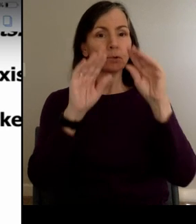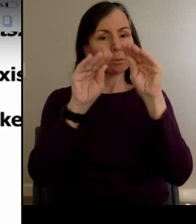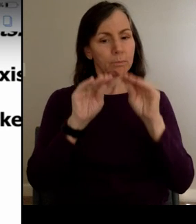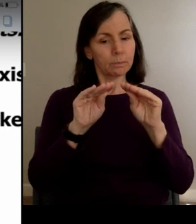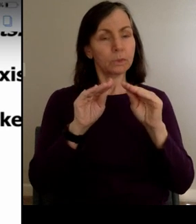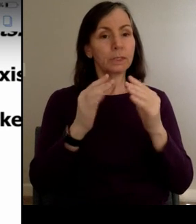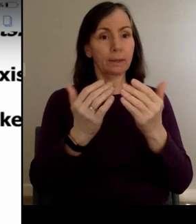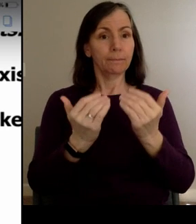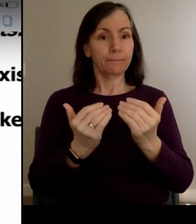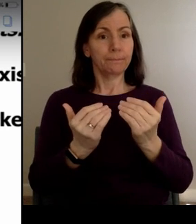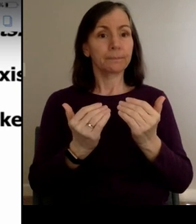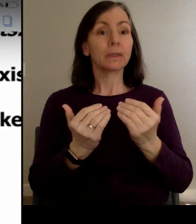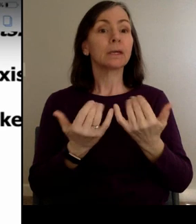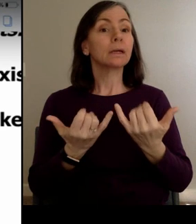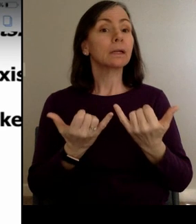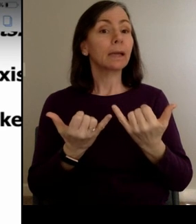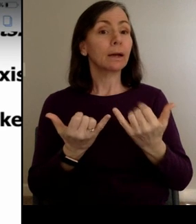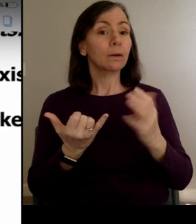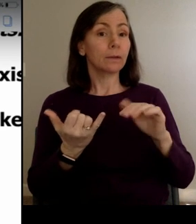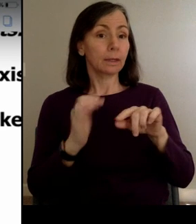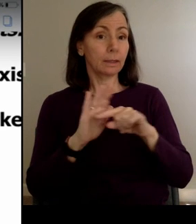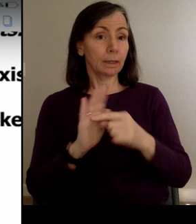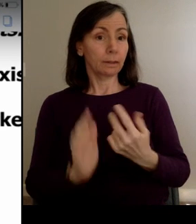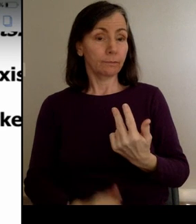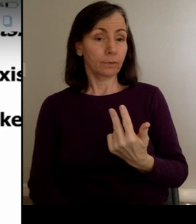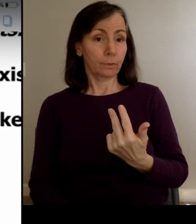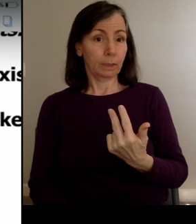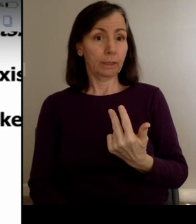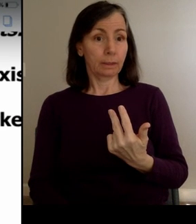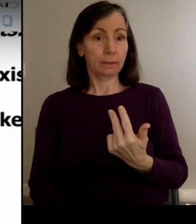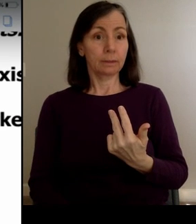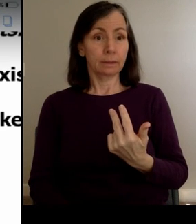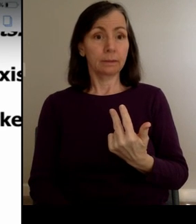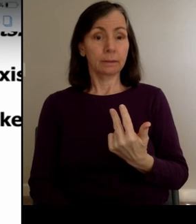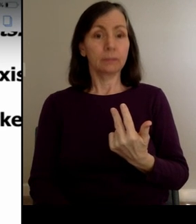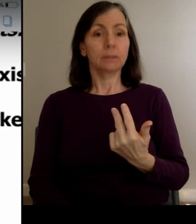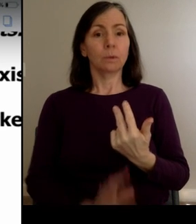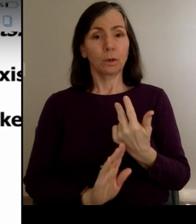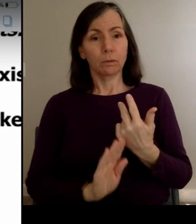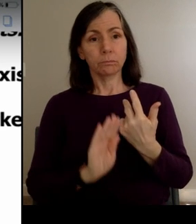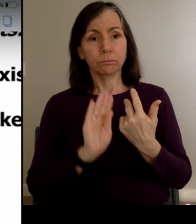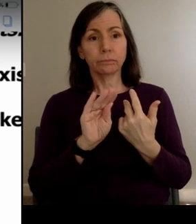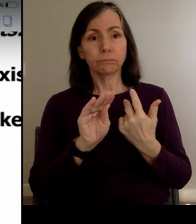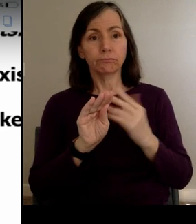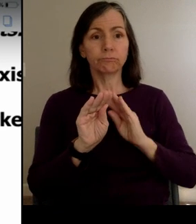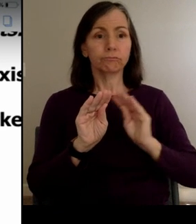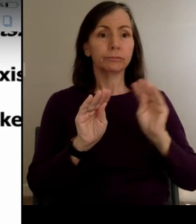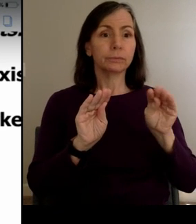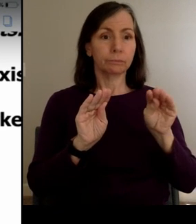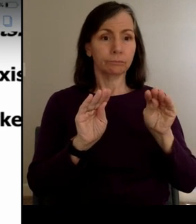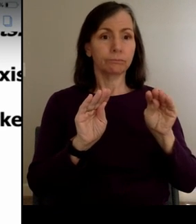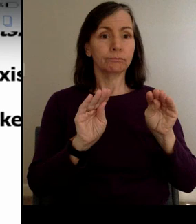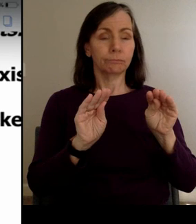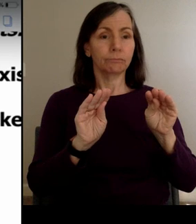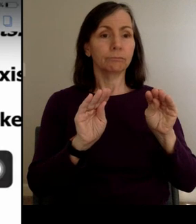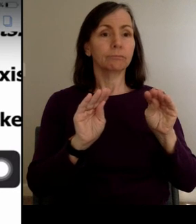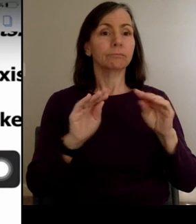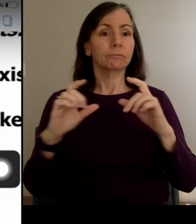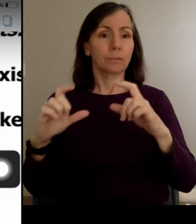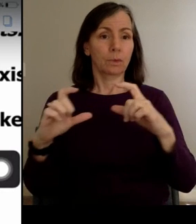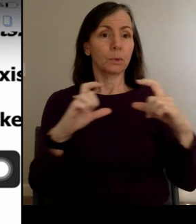And now I'm going to take this negative 3 and I'm going to plug it in to those